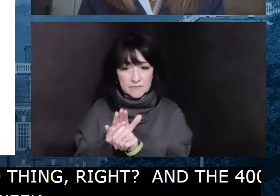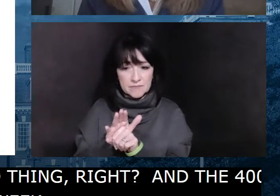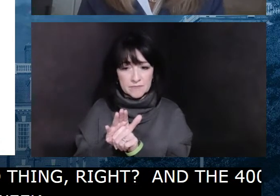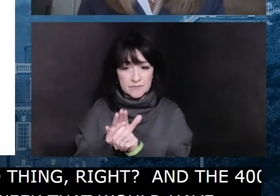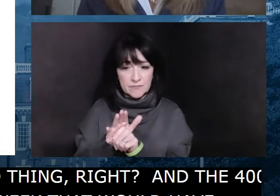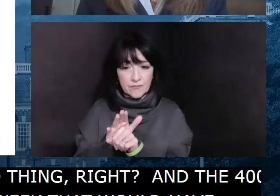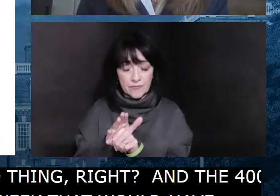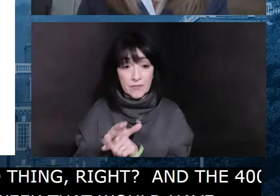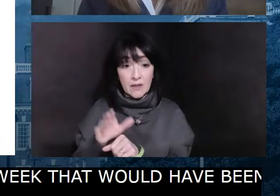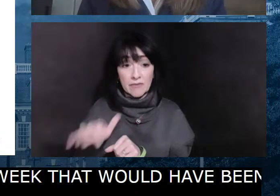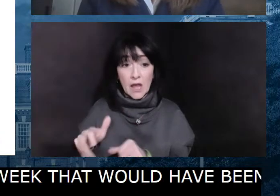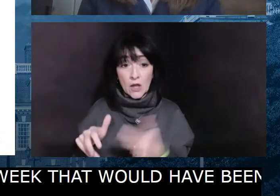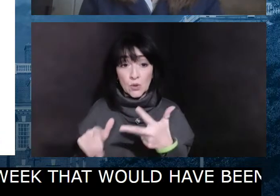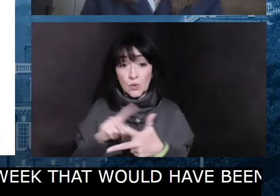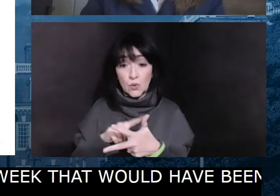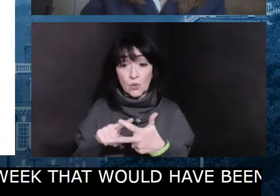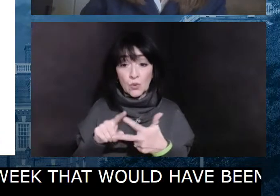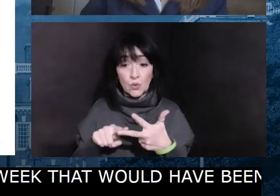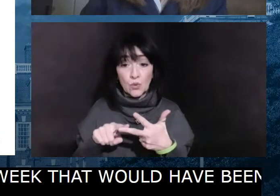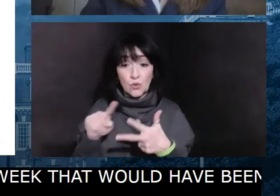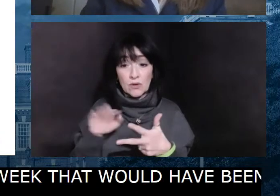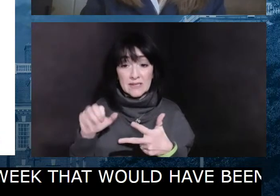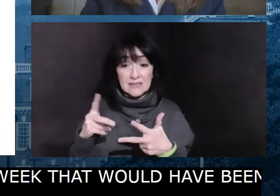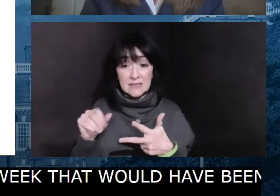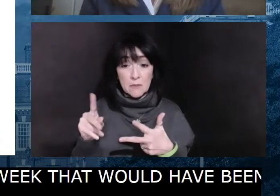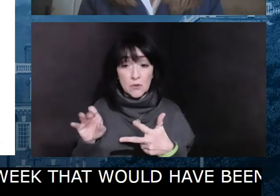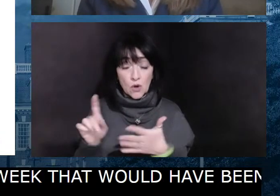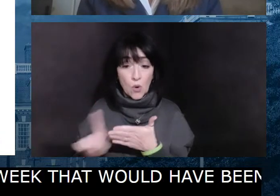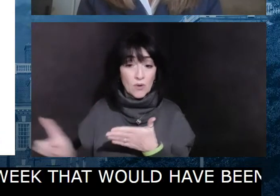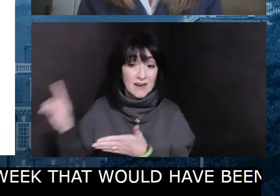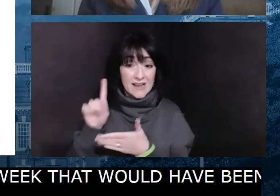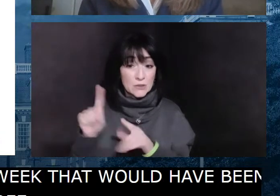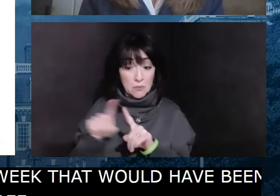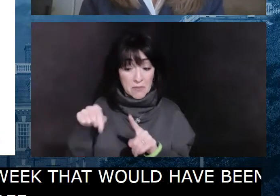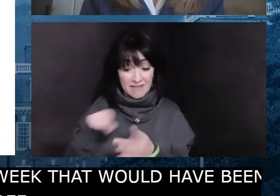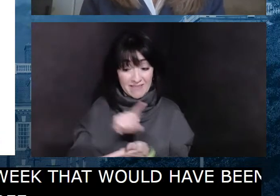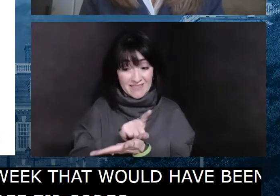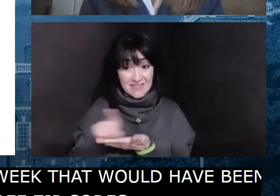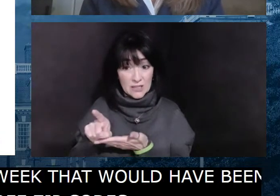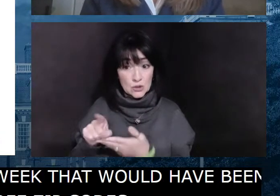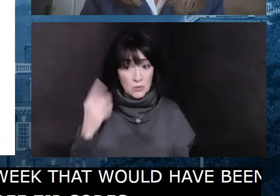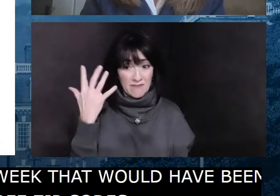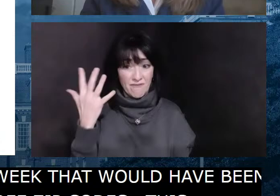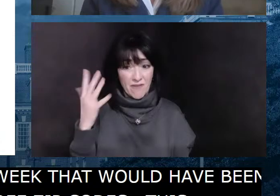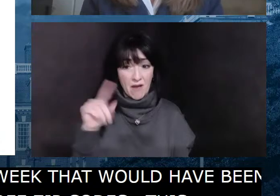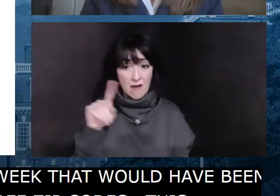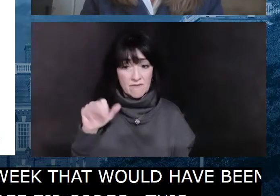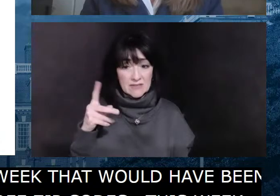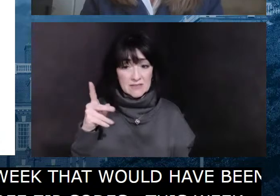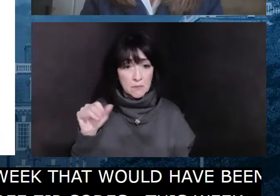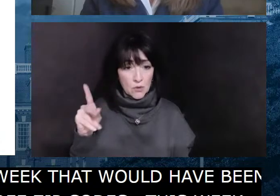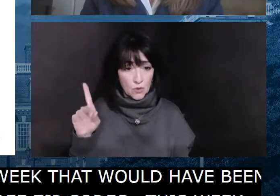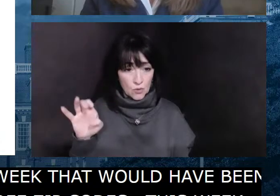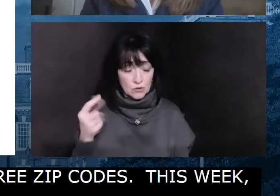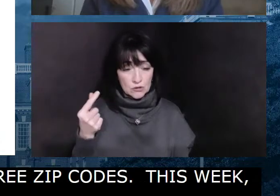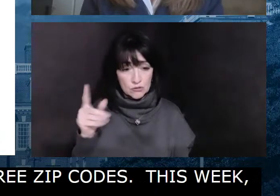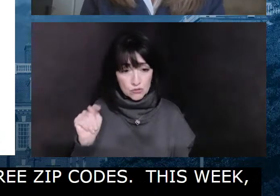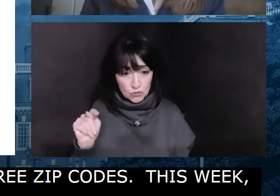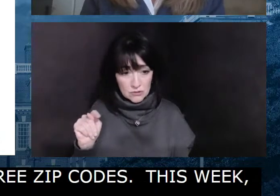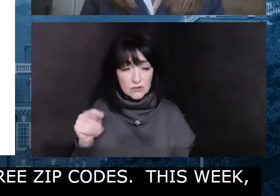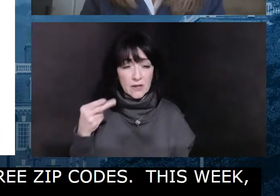3 zip codes. This week, 5 zip codes would meet that criteria: Georgetown, Harbison,